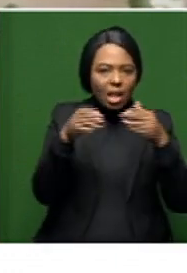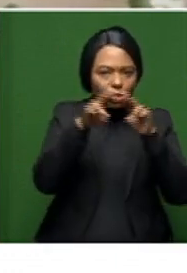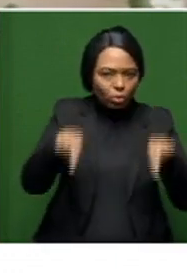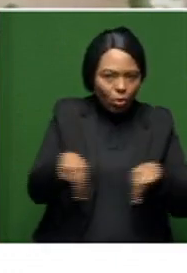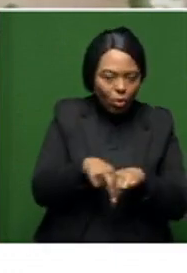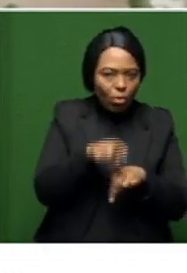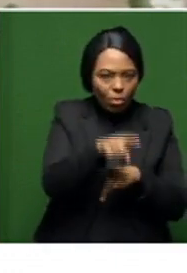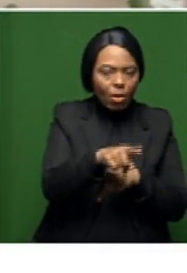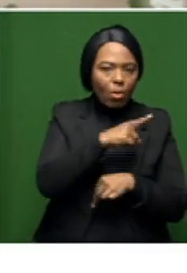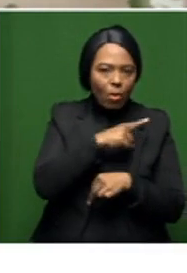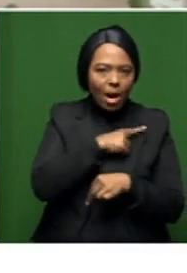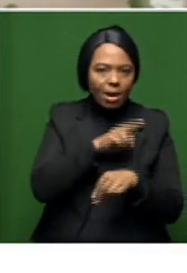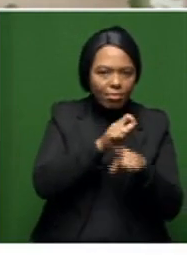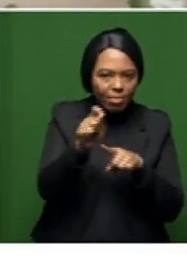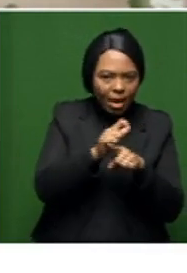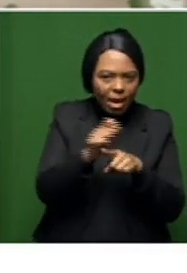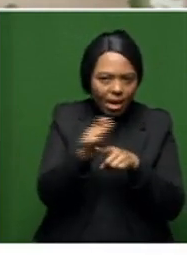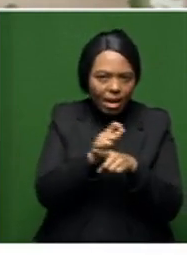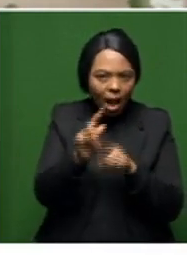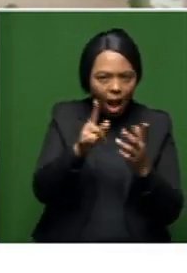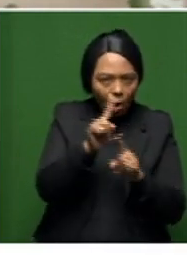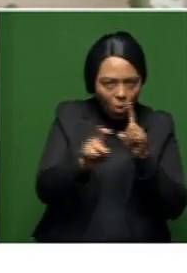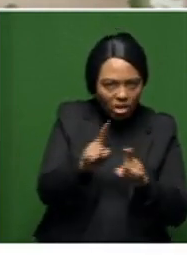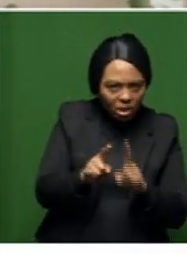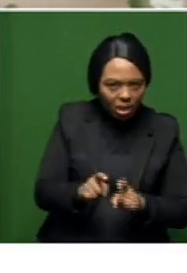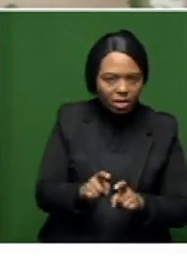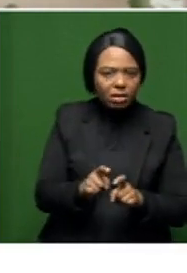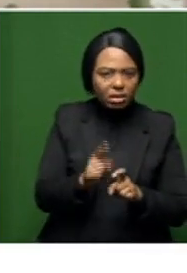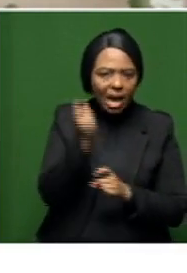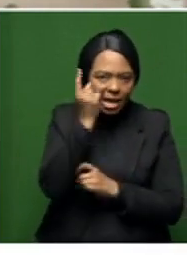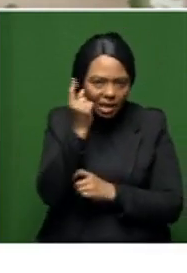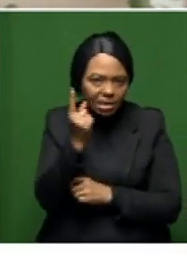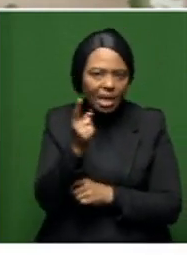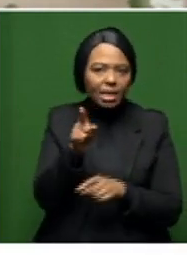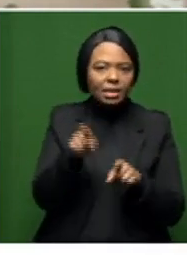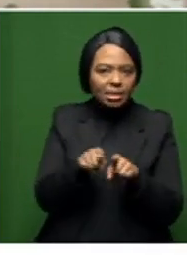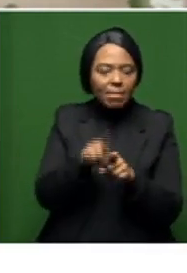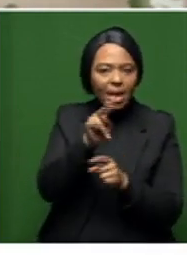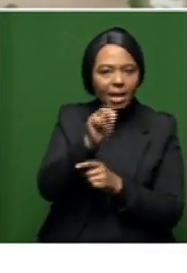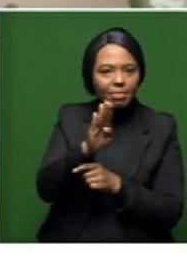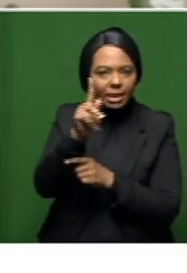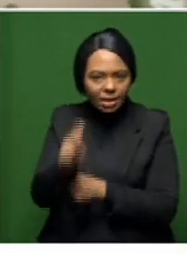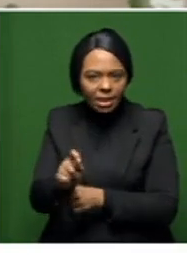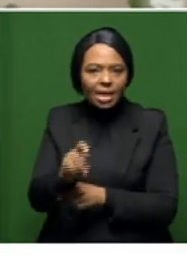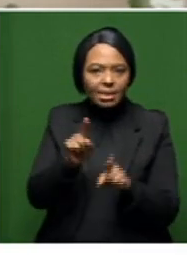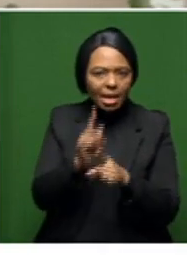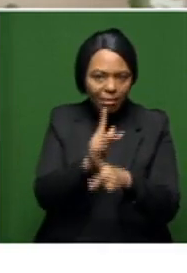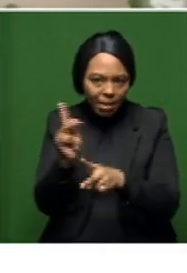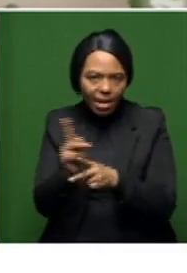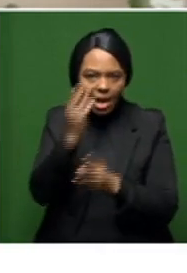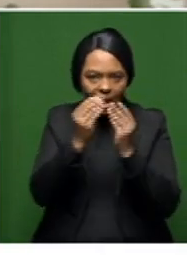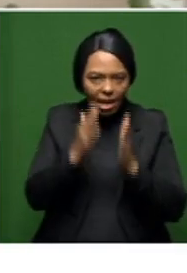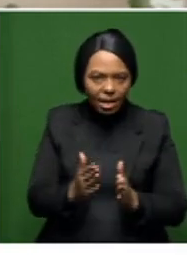resources, videos, practice quizzes, an educator can actually better understand the NBTs and help prepare their learners that they teach.